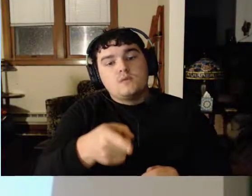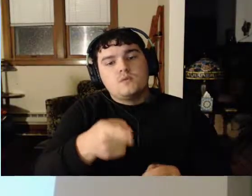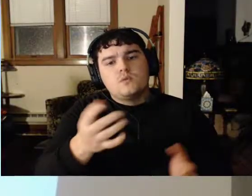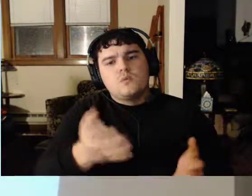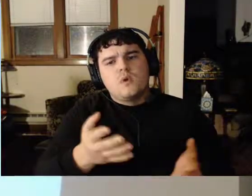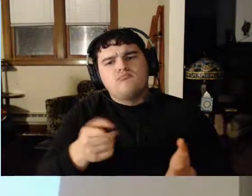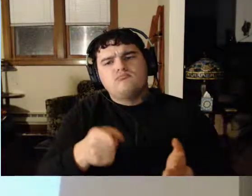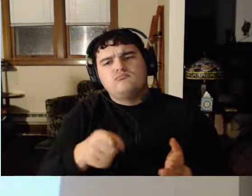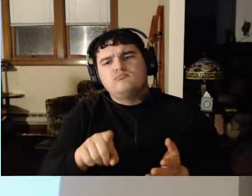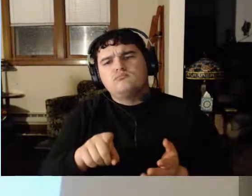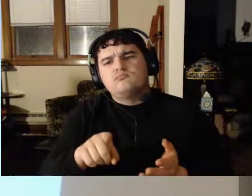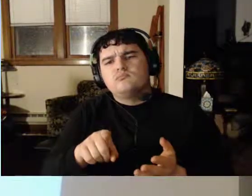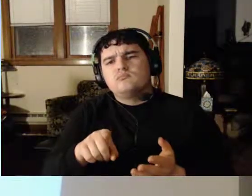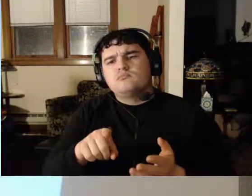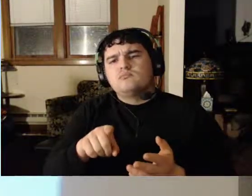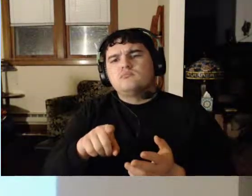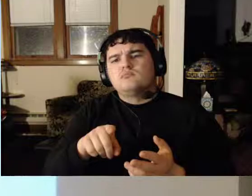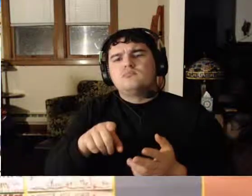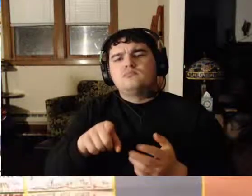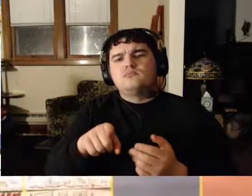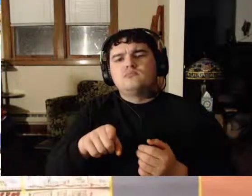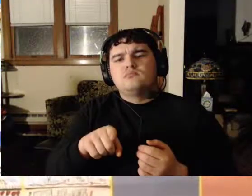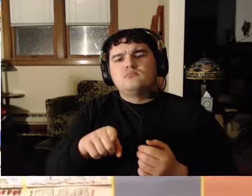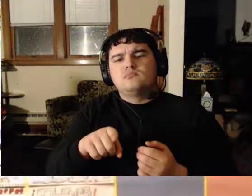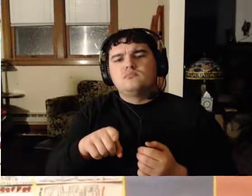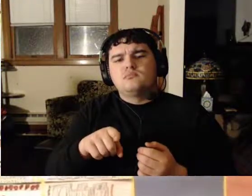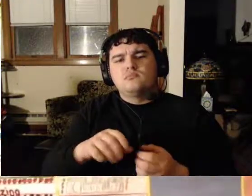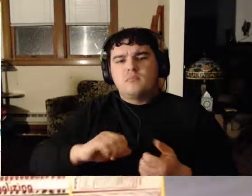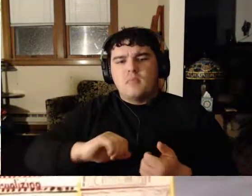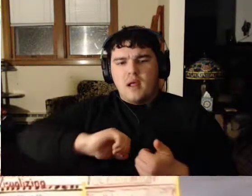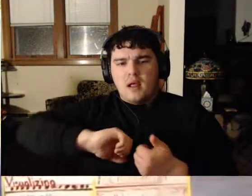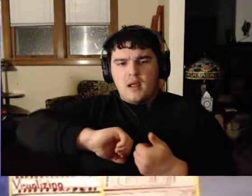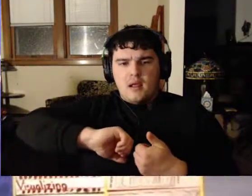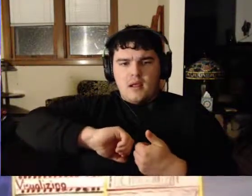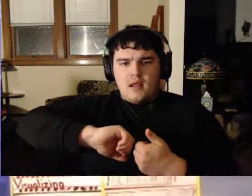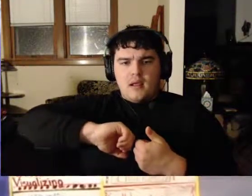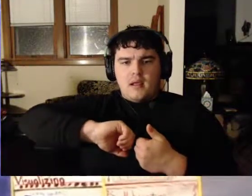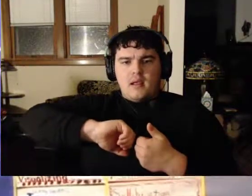I'm writing an informational piece about, what did you put? How